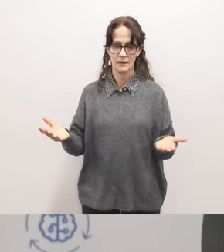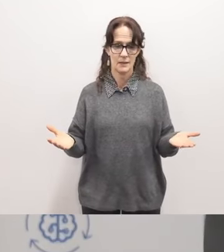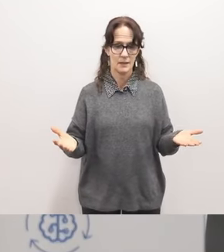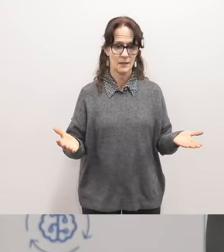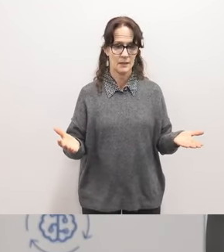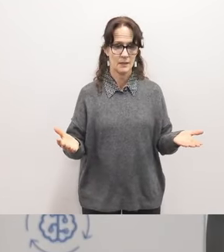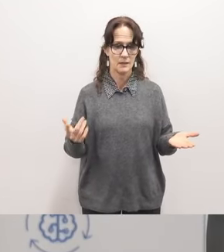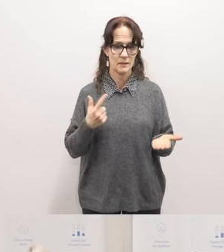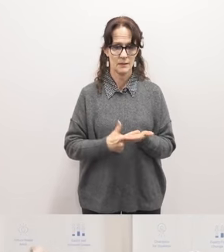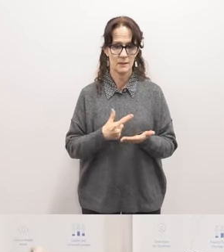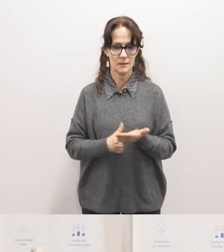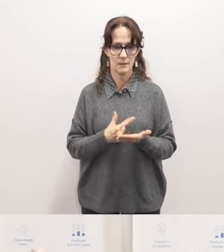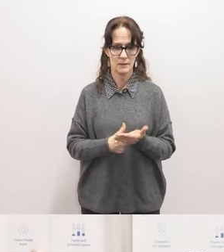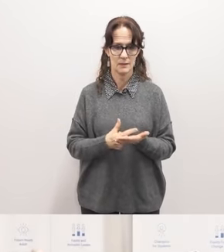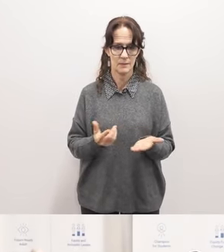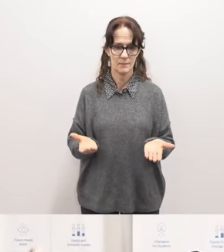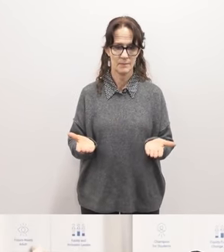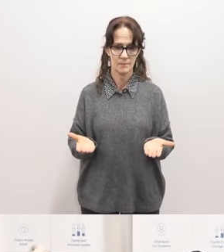um